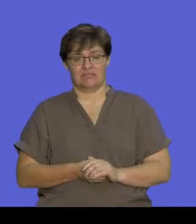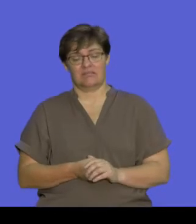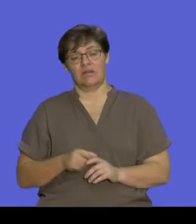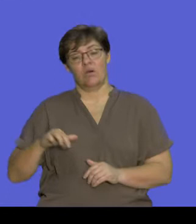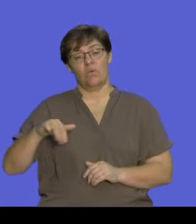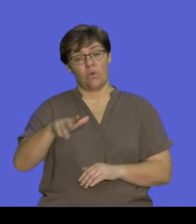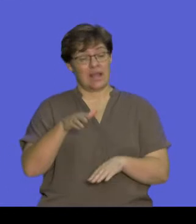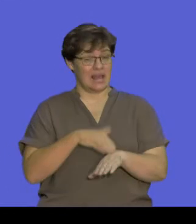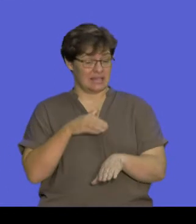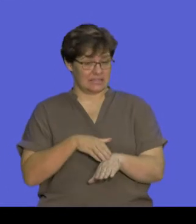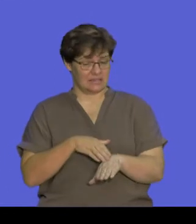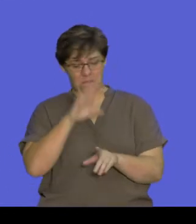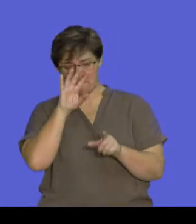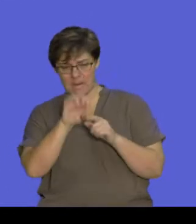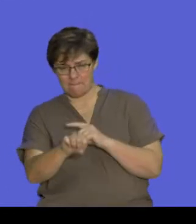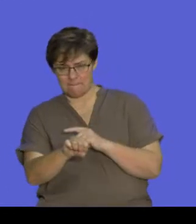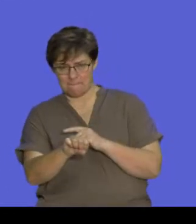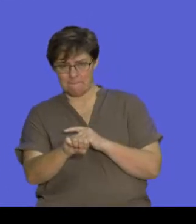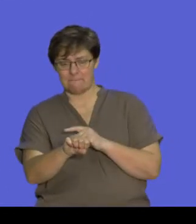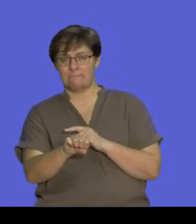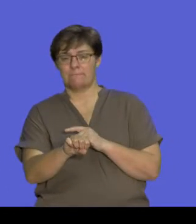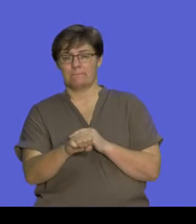recognized walking and late gave us